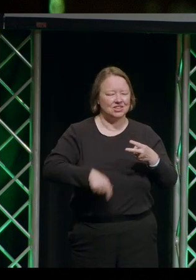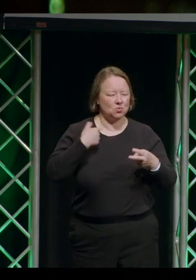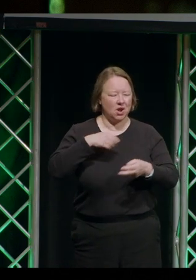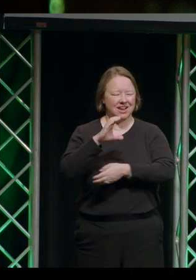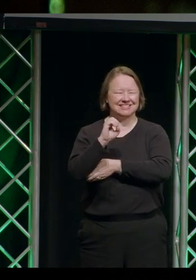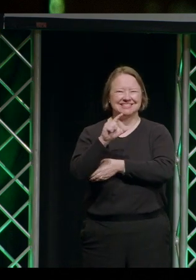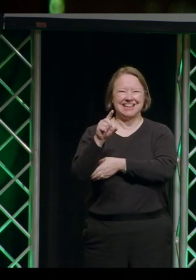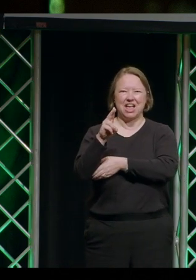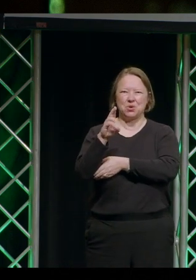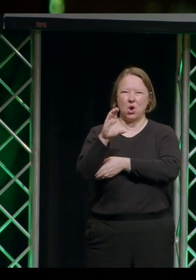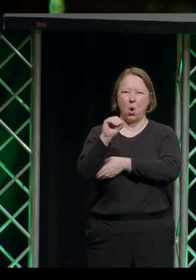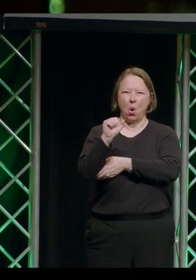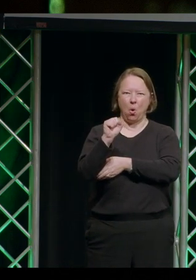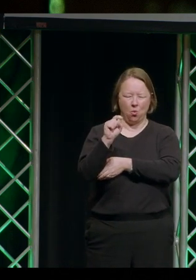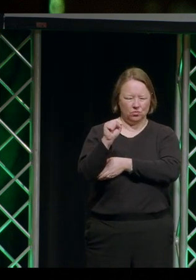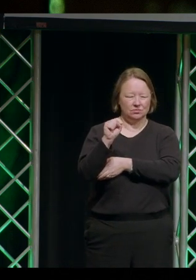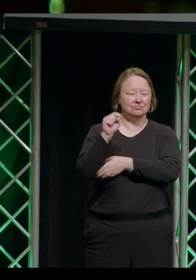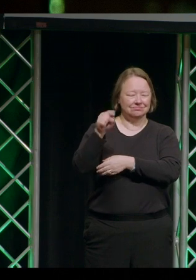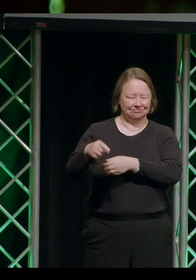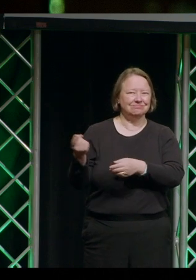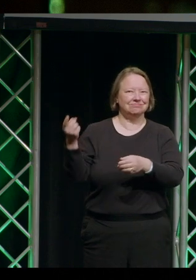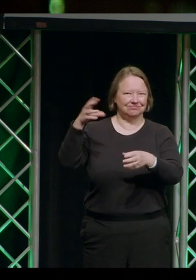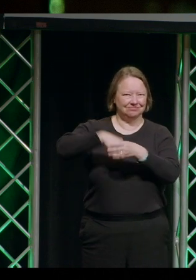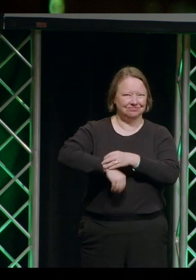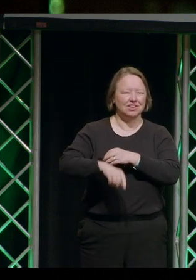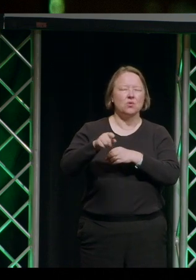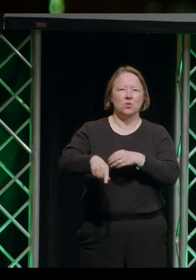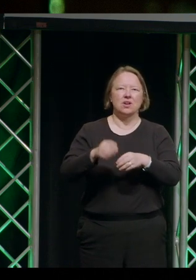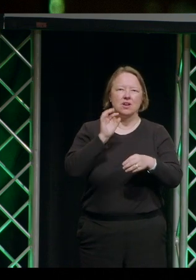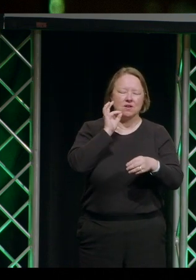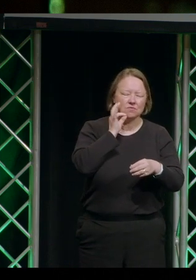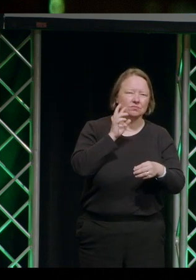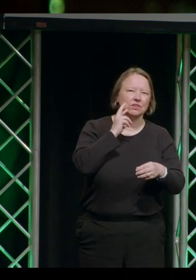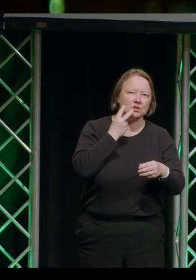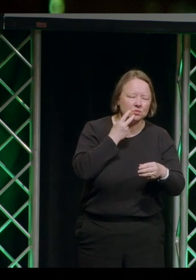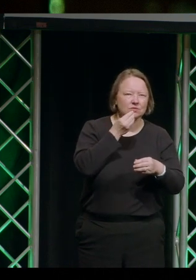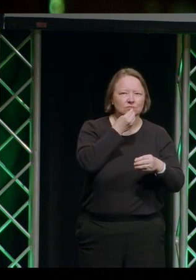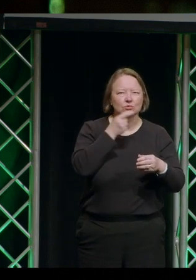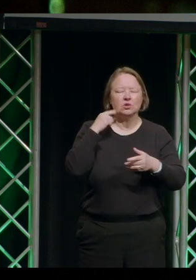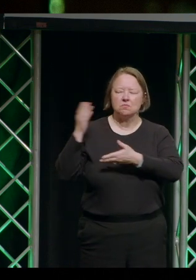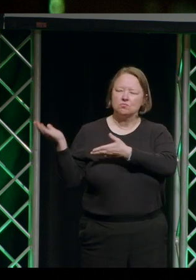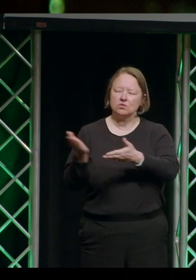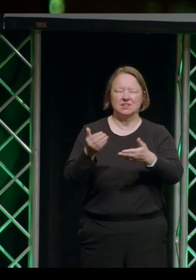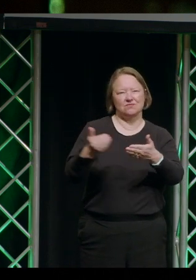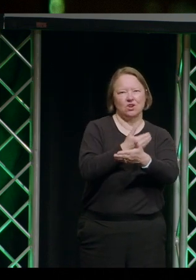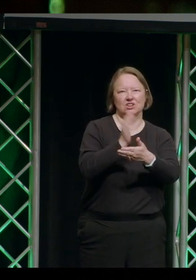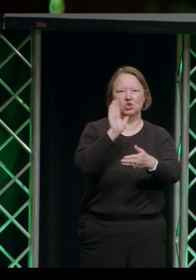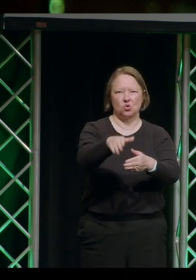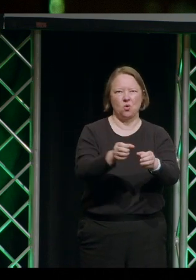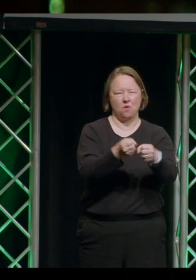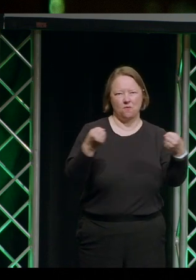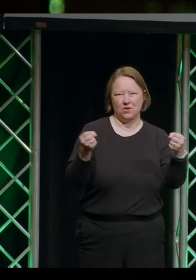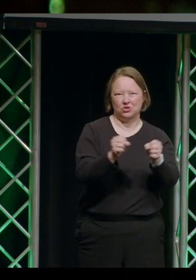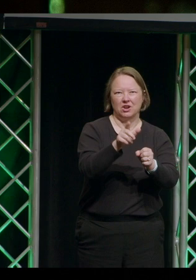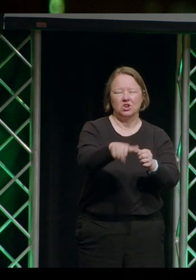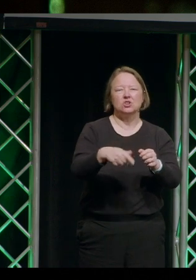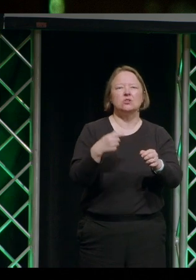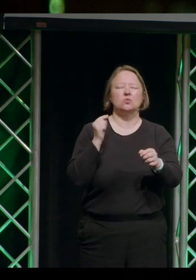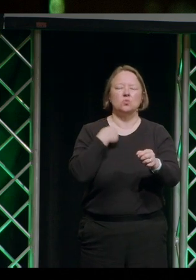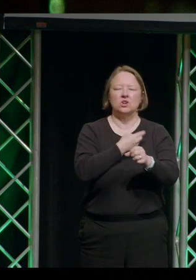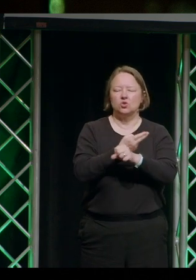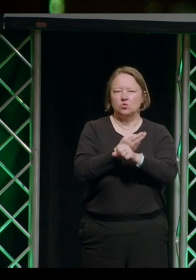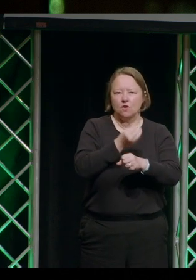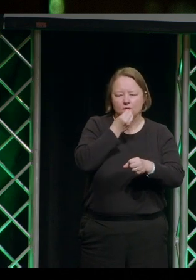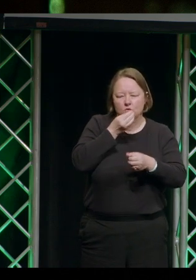in, a packaging solution that keeps your produce fresh from the fields to your fridge. Our vision is to use food waste to